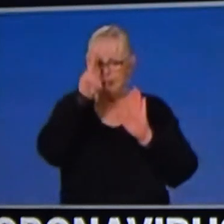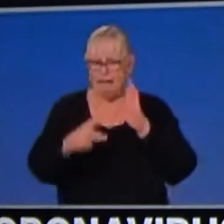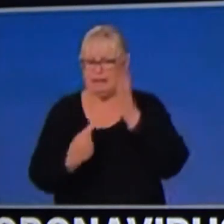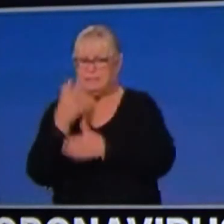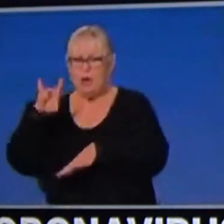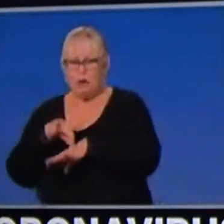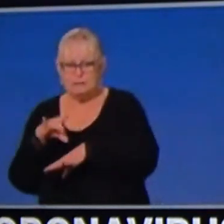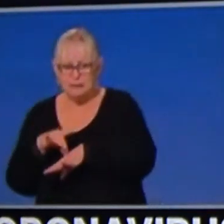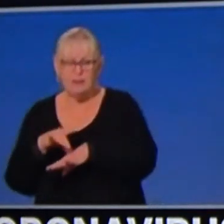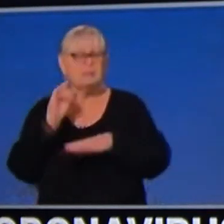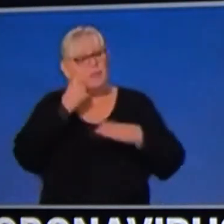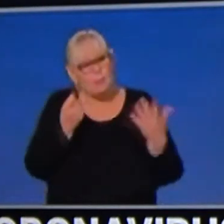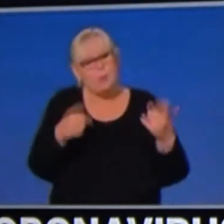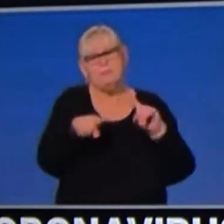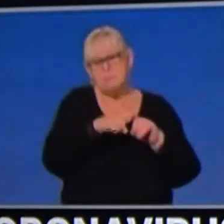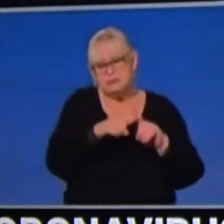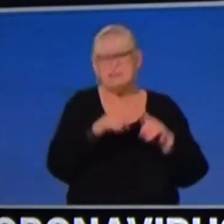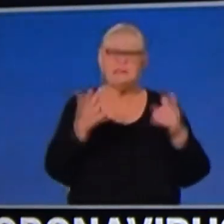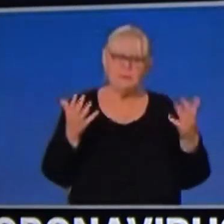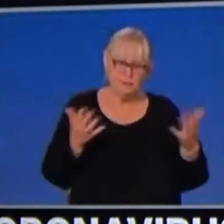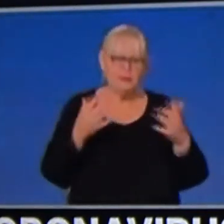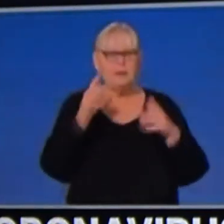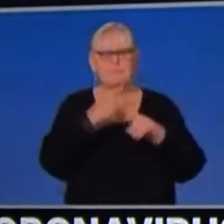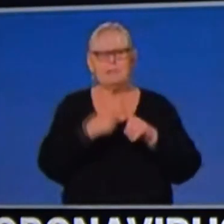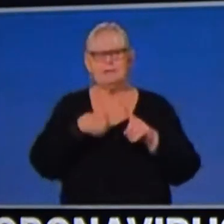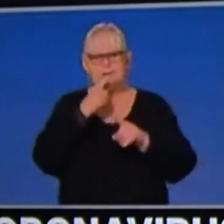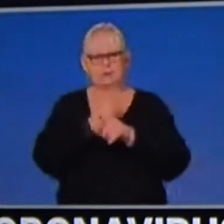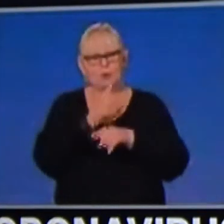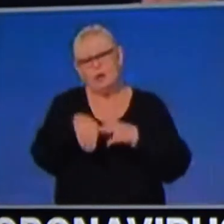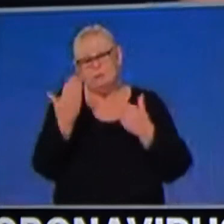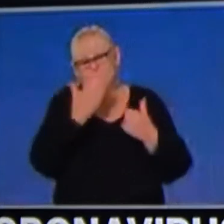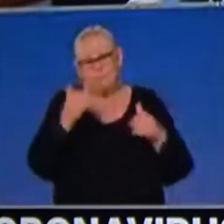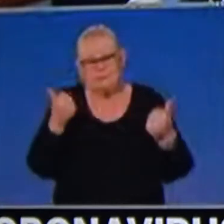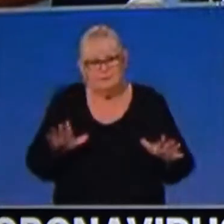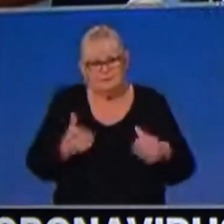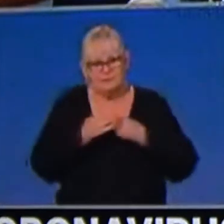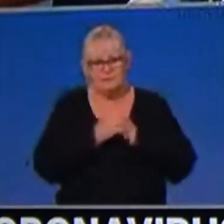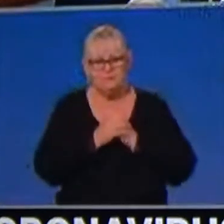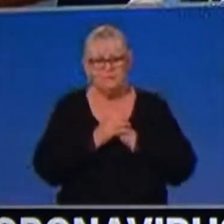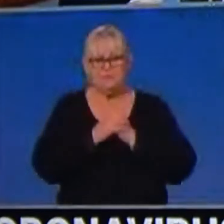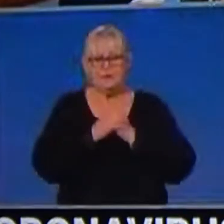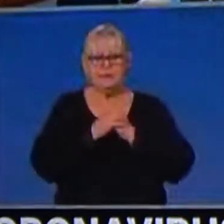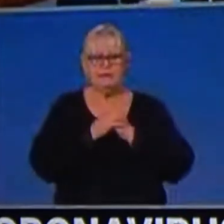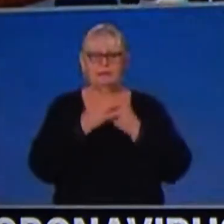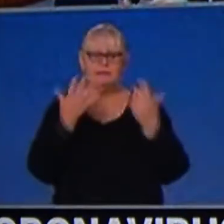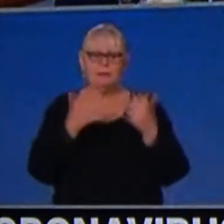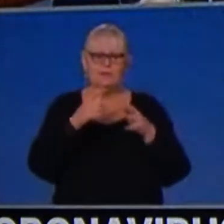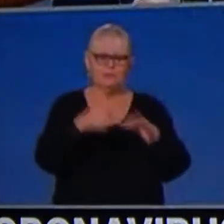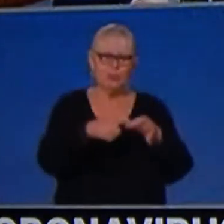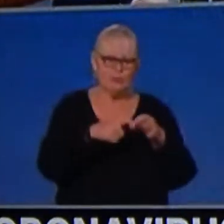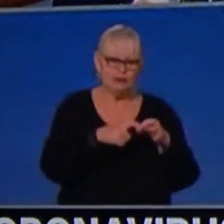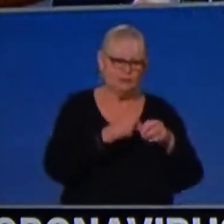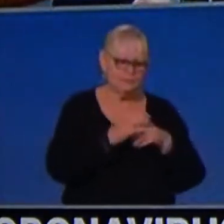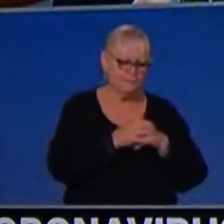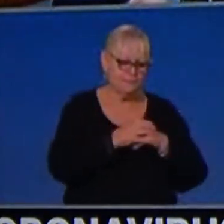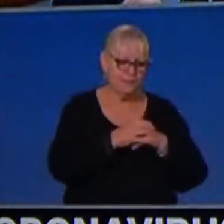would be very positive. And I've already talked about schools. Yeah. Prime Minister, aren't you